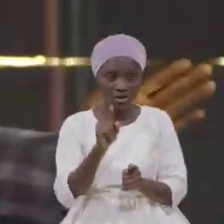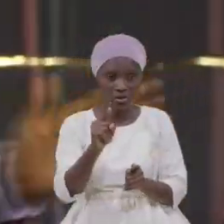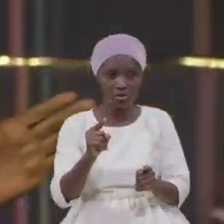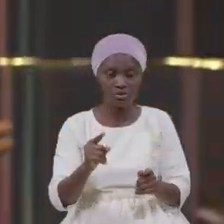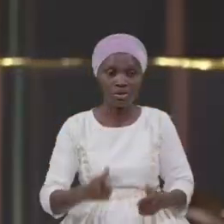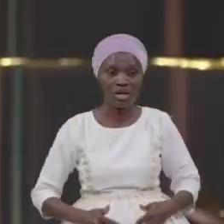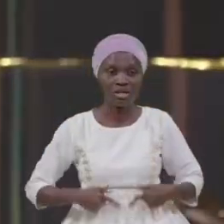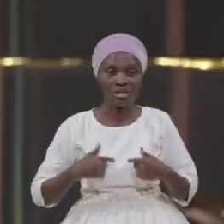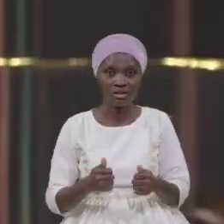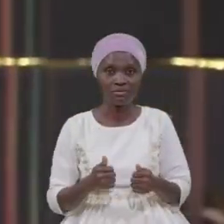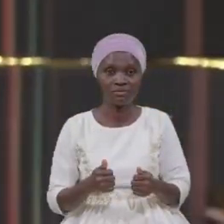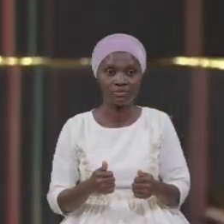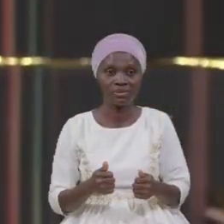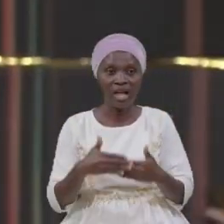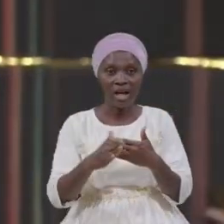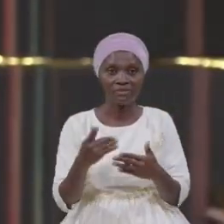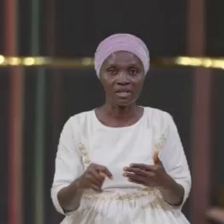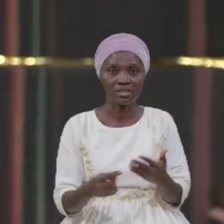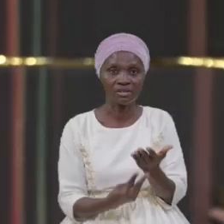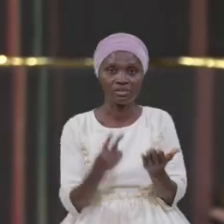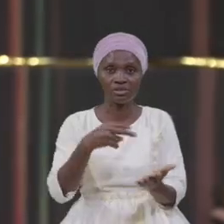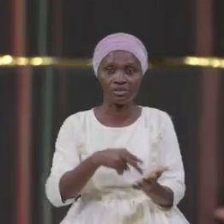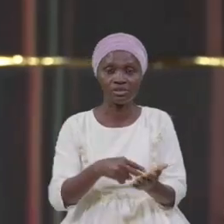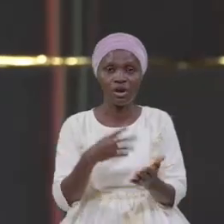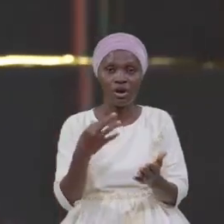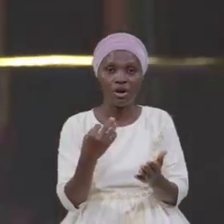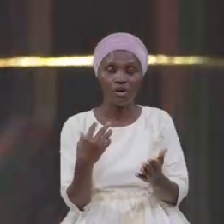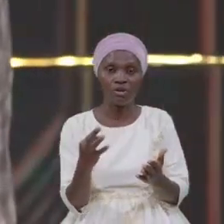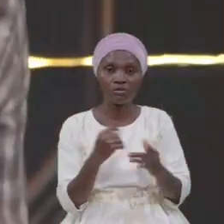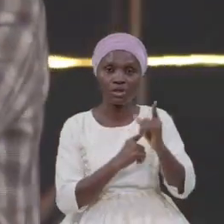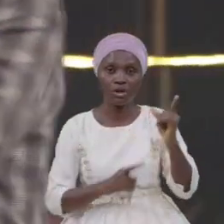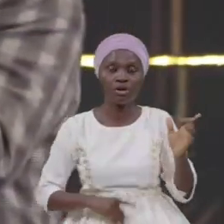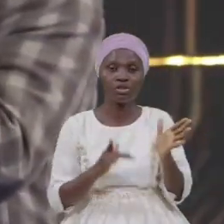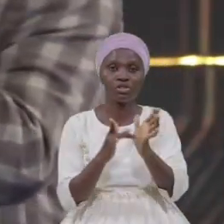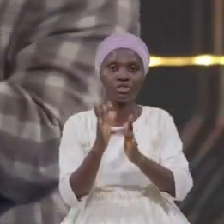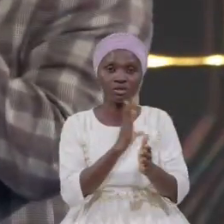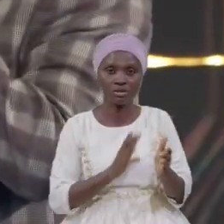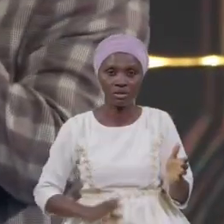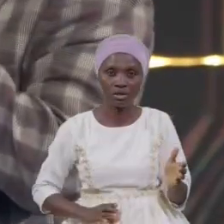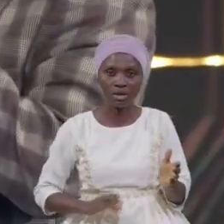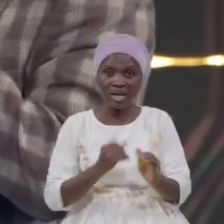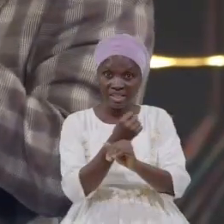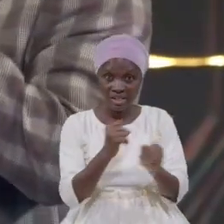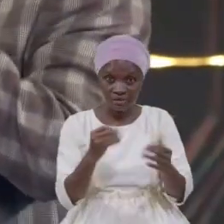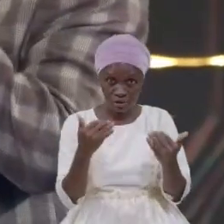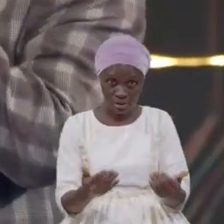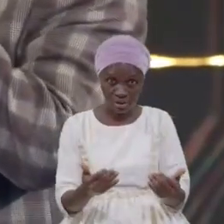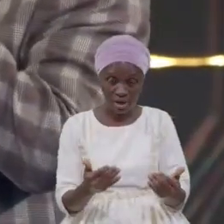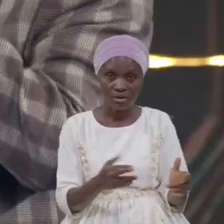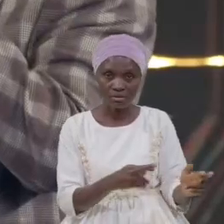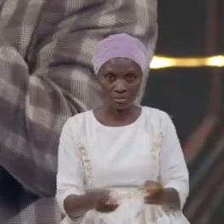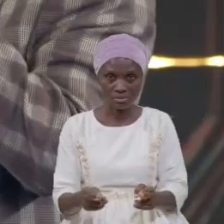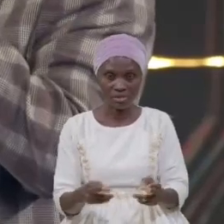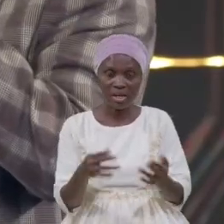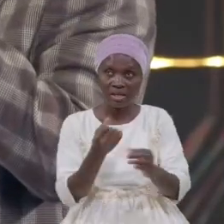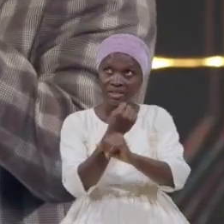the resurrection of the Lord Jesus Christ, salvation is now available. Salvation in